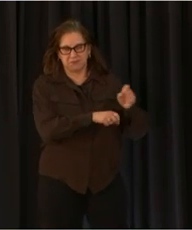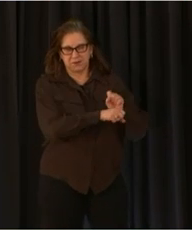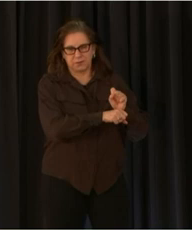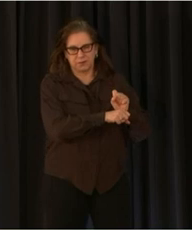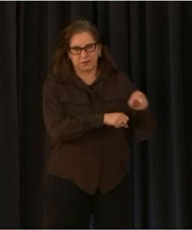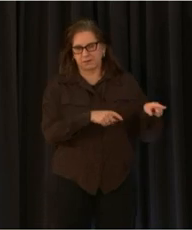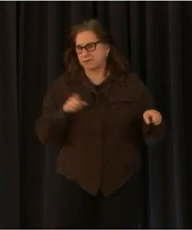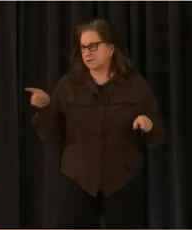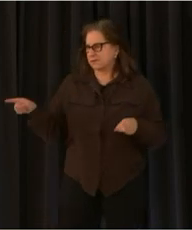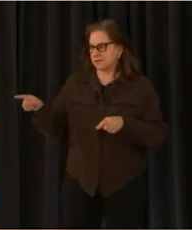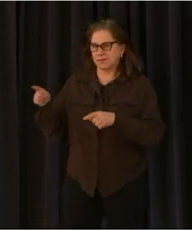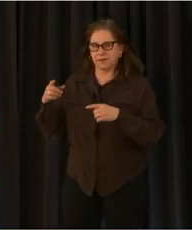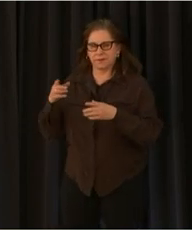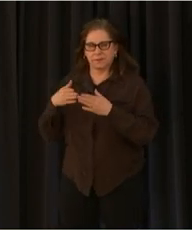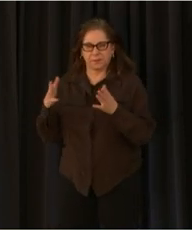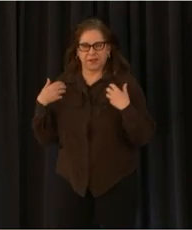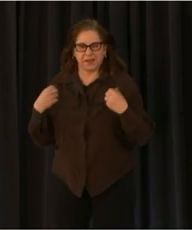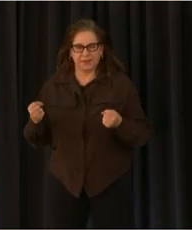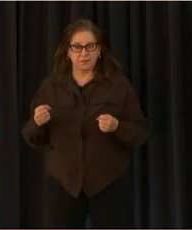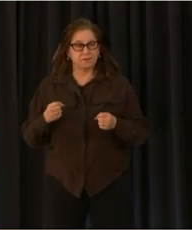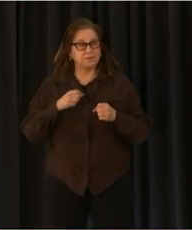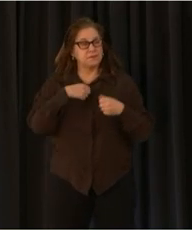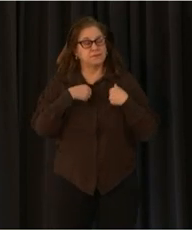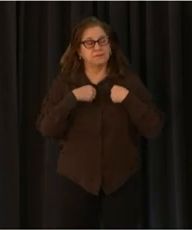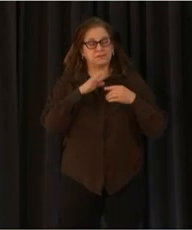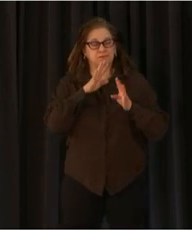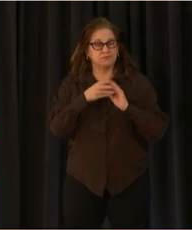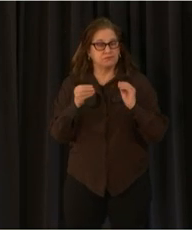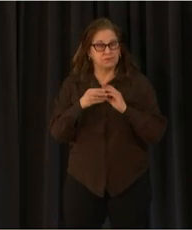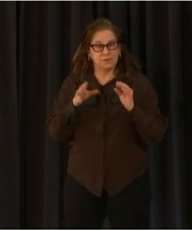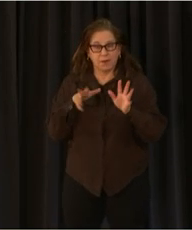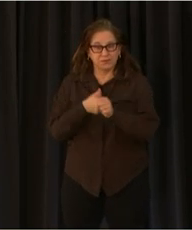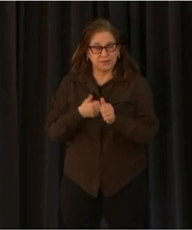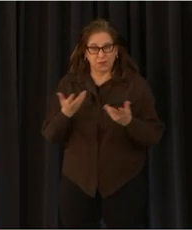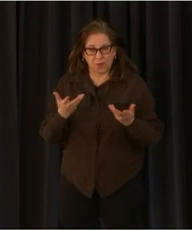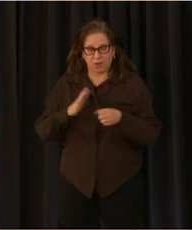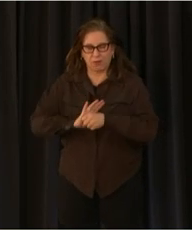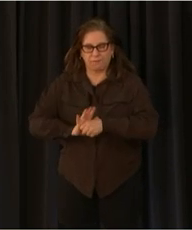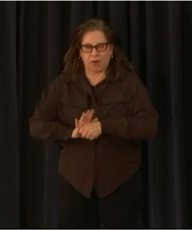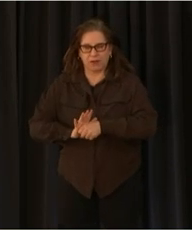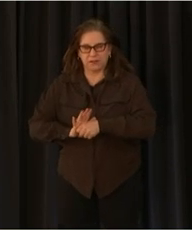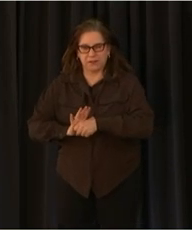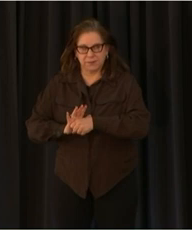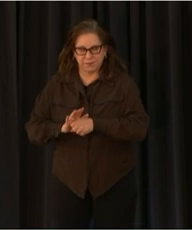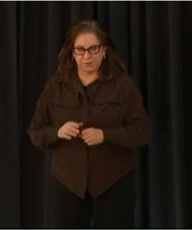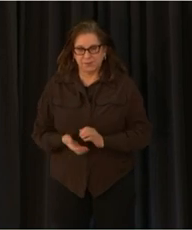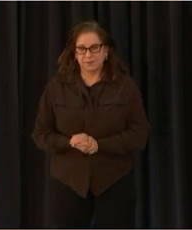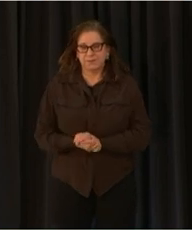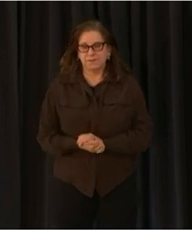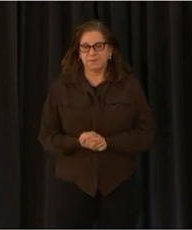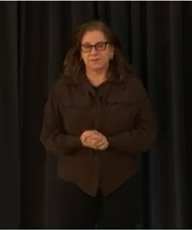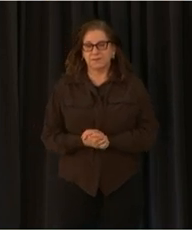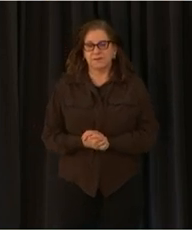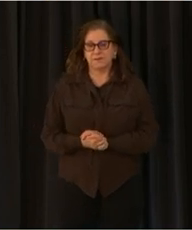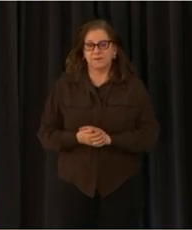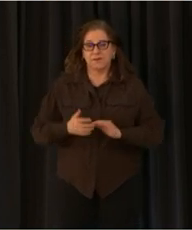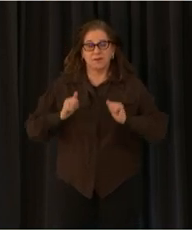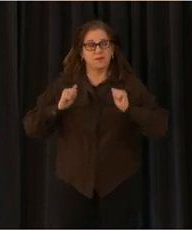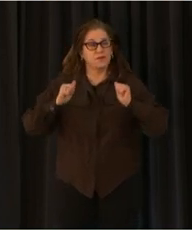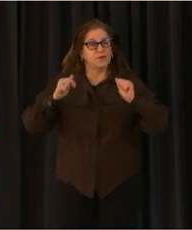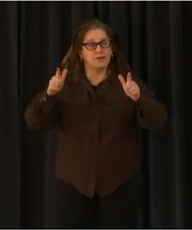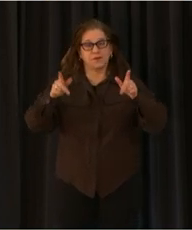COVID-19. First, I join, and our administration joins with our fellow Americans